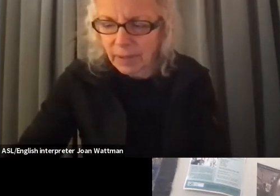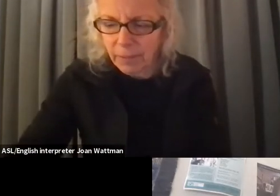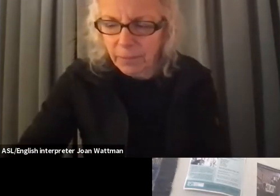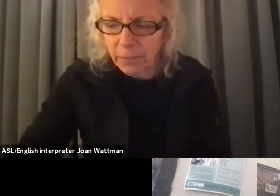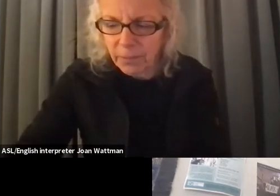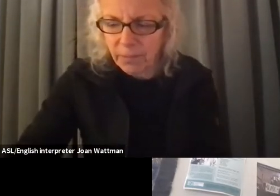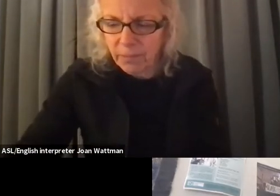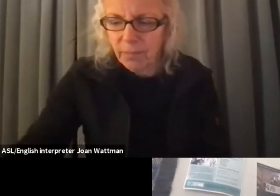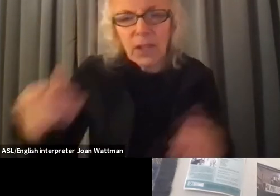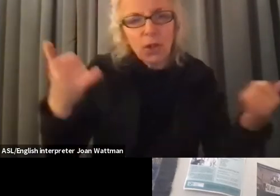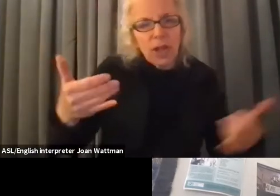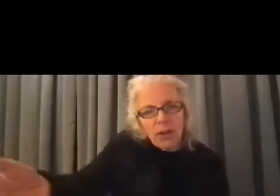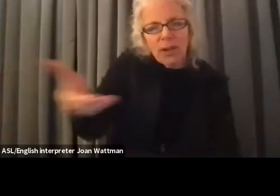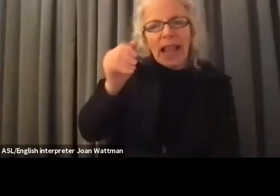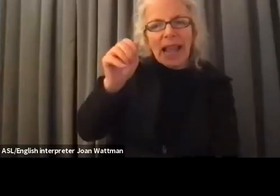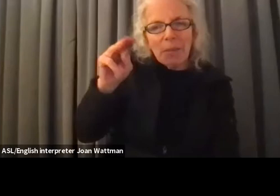Amy.